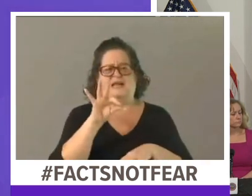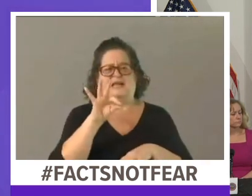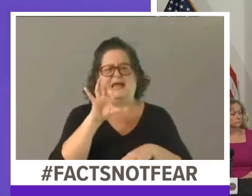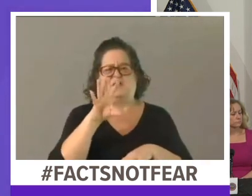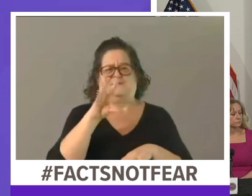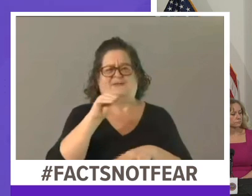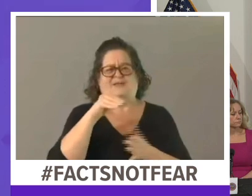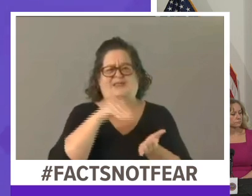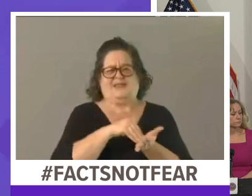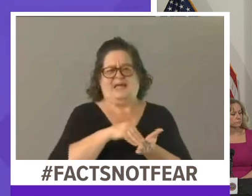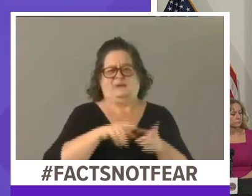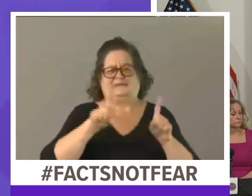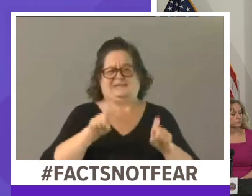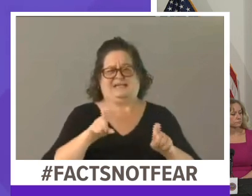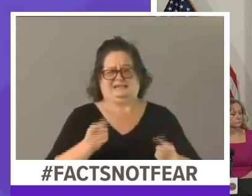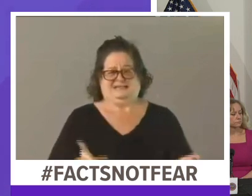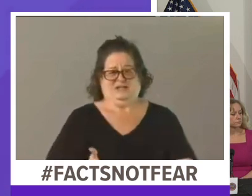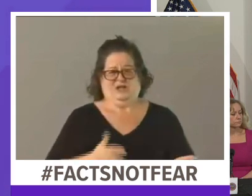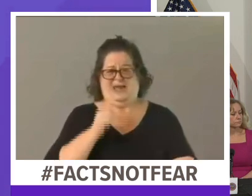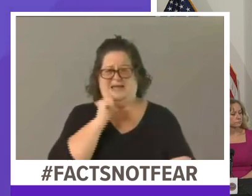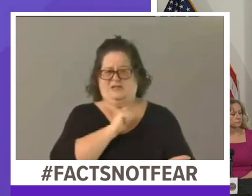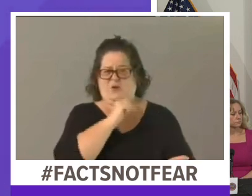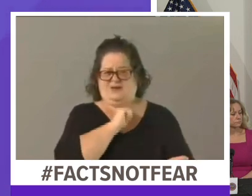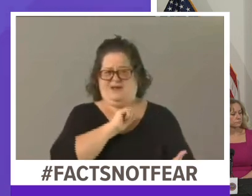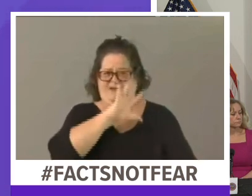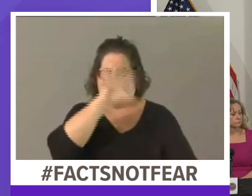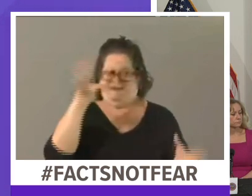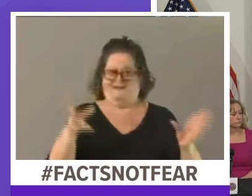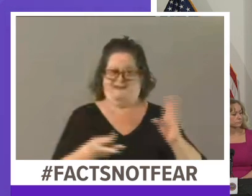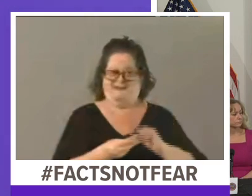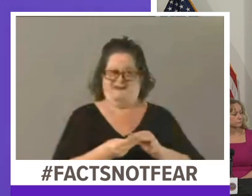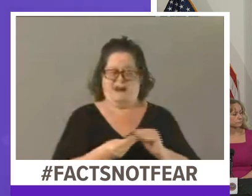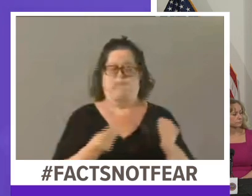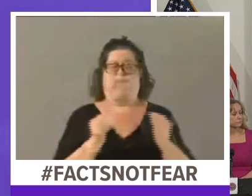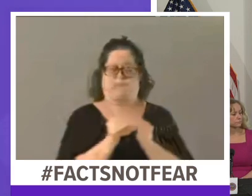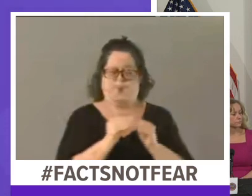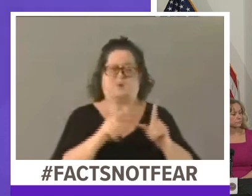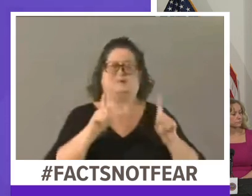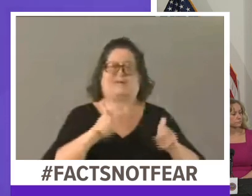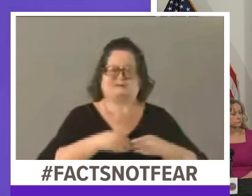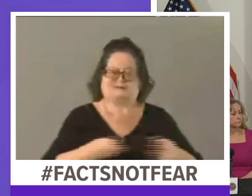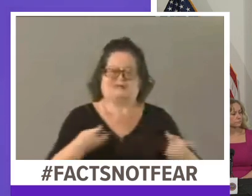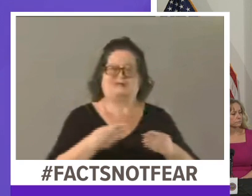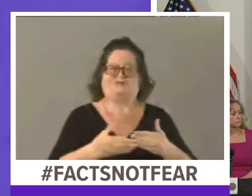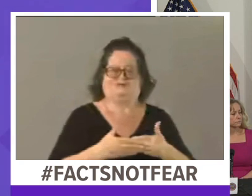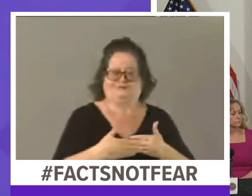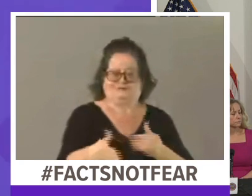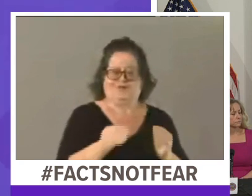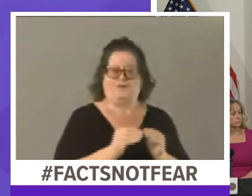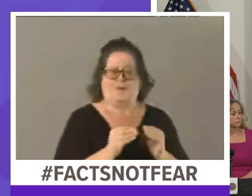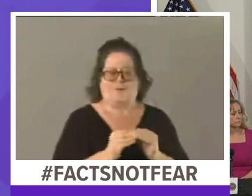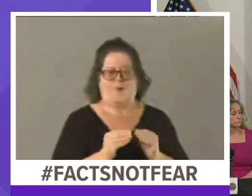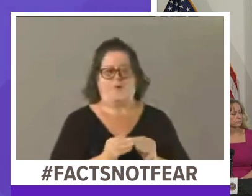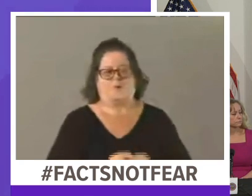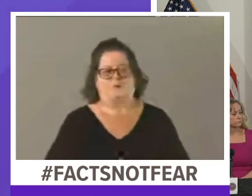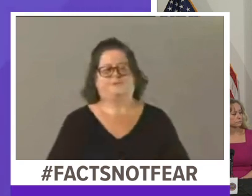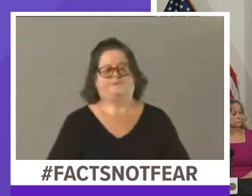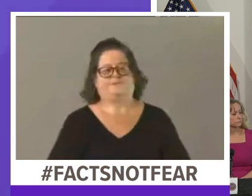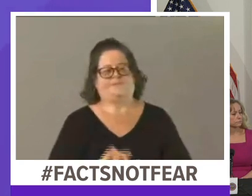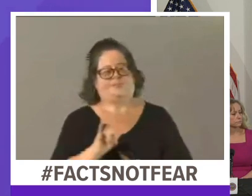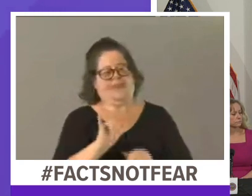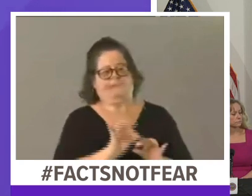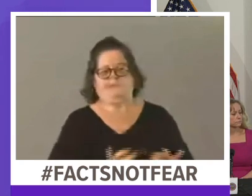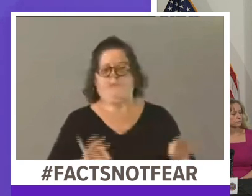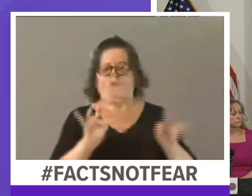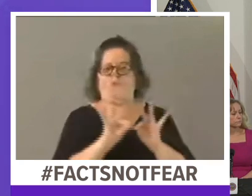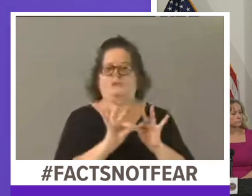950,000 tests in the state of Arizona, and more on the way, and we're going to talk about why that will be important and how we'll apply